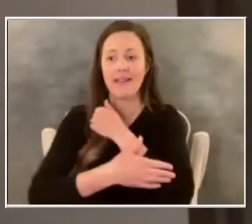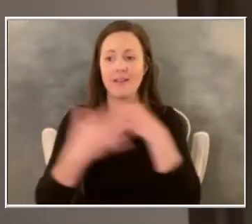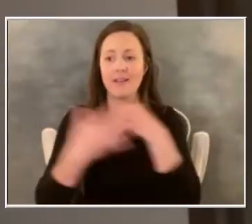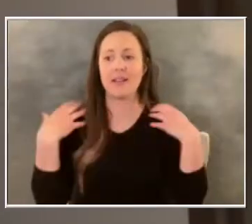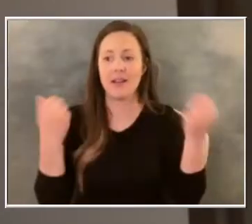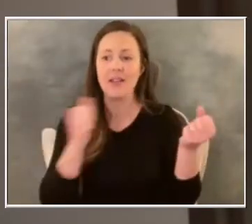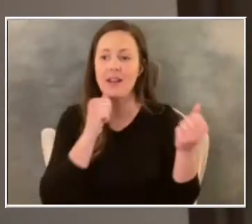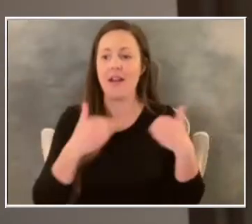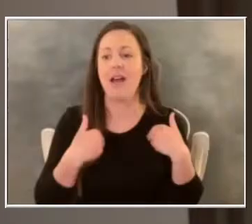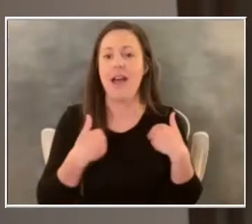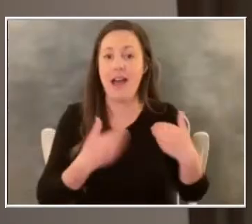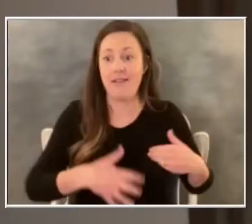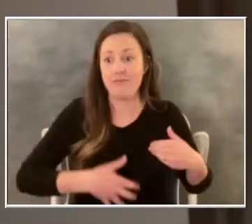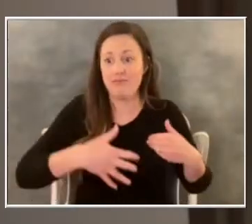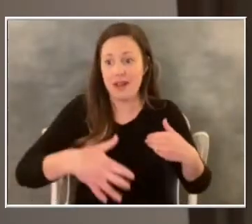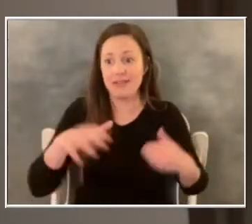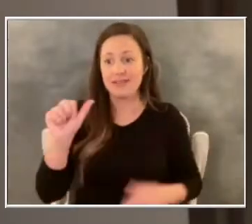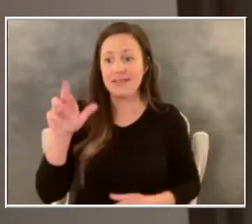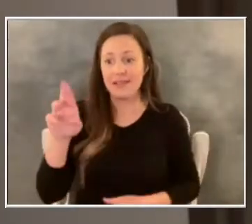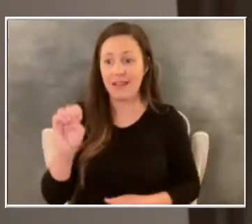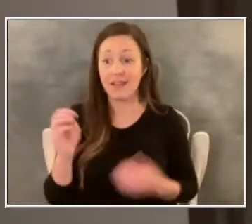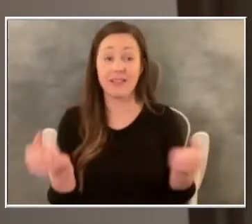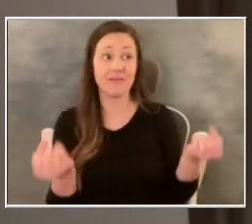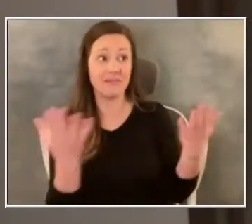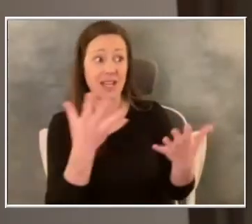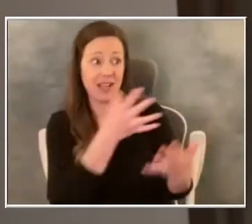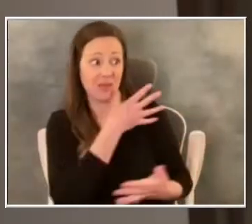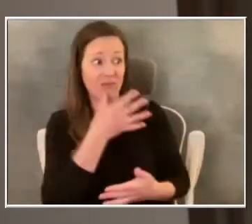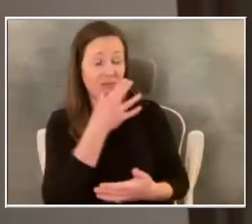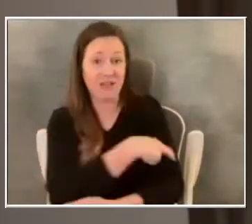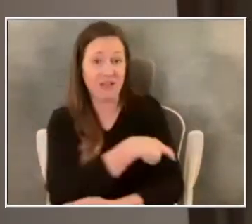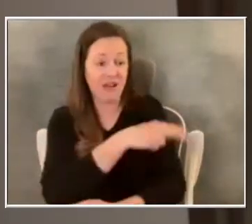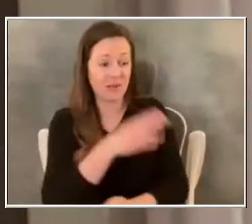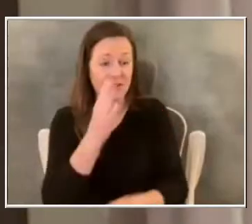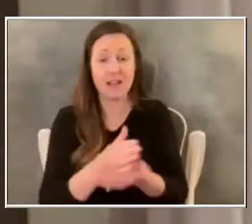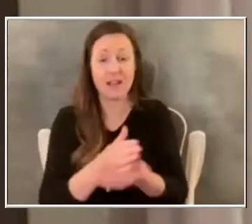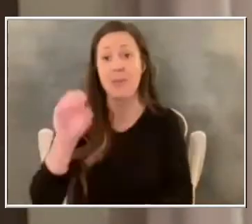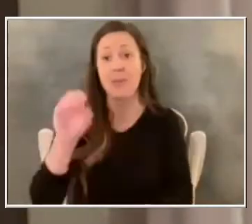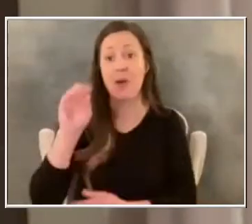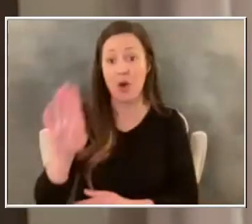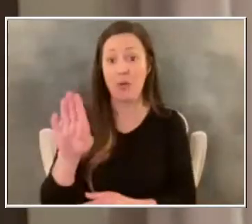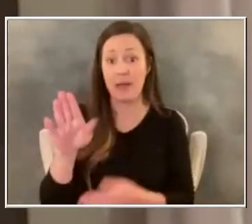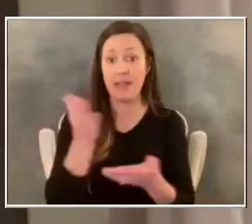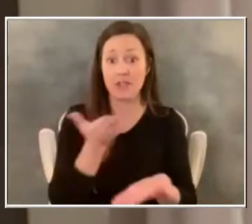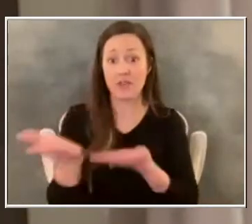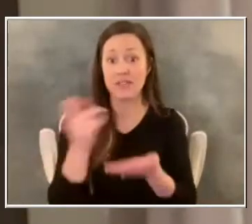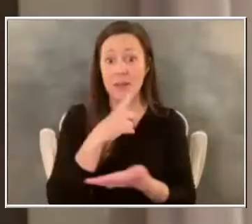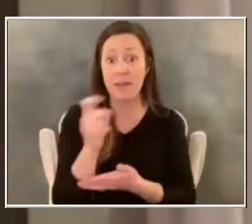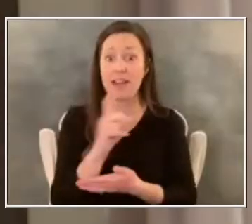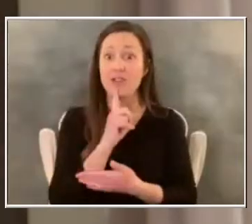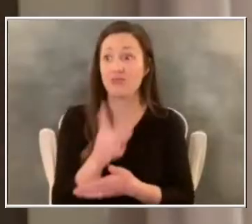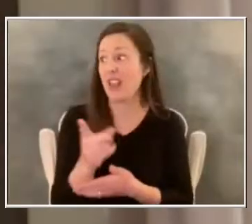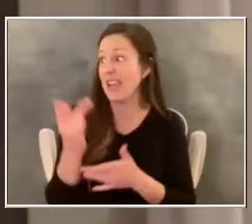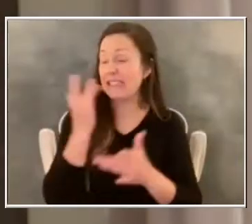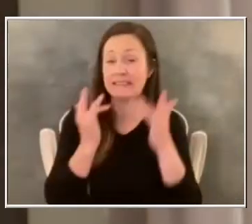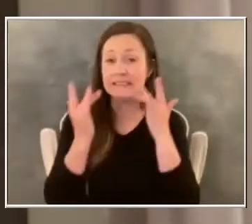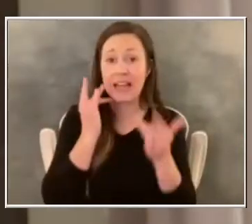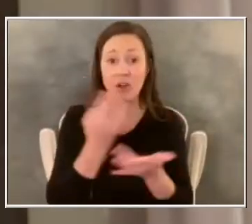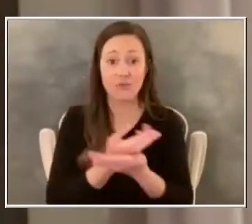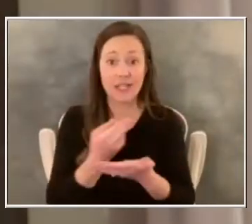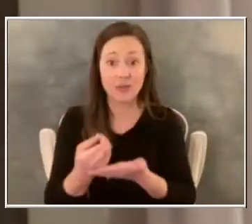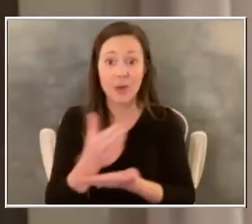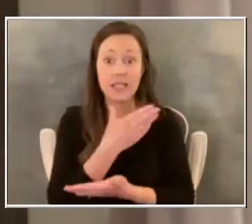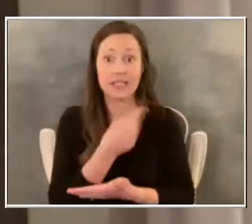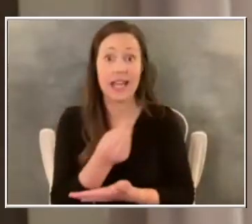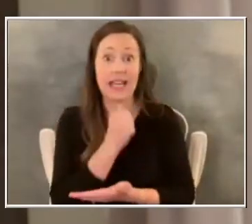rural hospitals who have stopped doing OB services, including ours here at LCHS, just because of the lack of resources and not delivering enough to